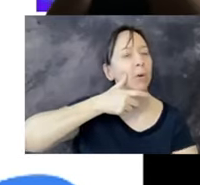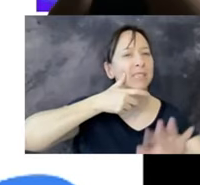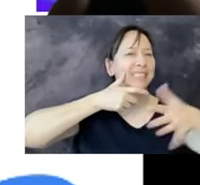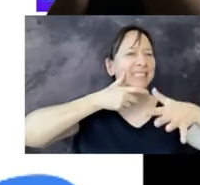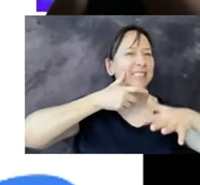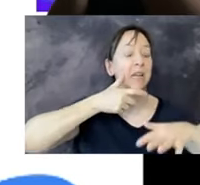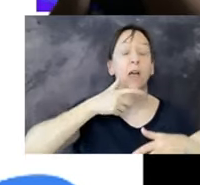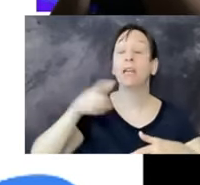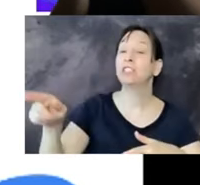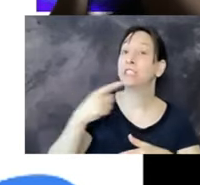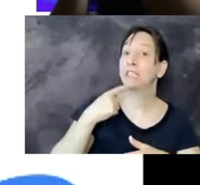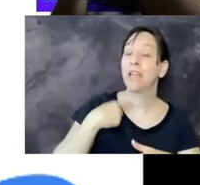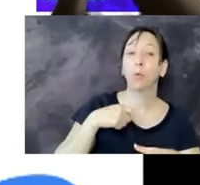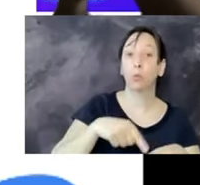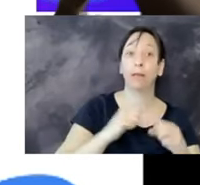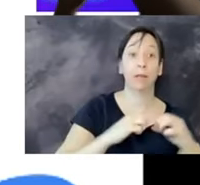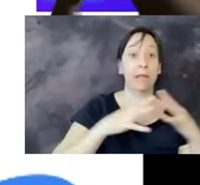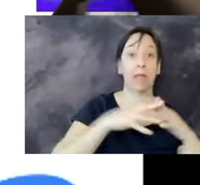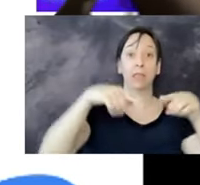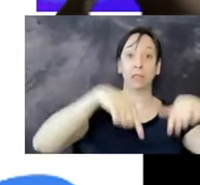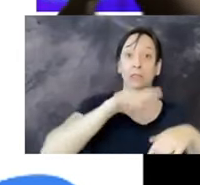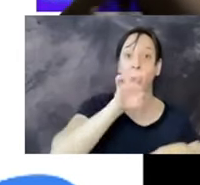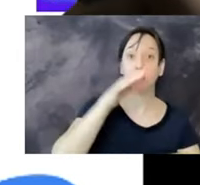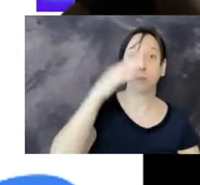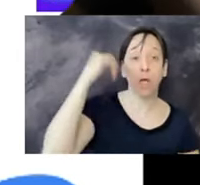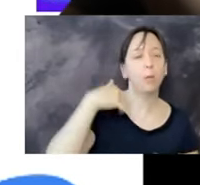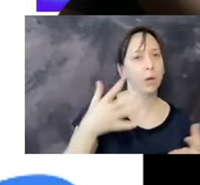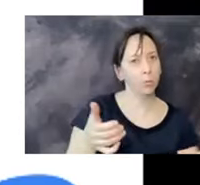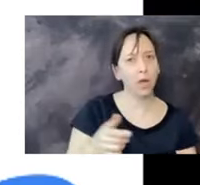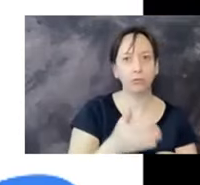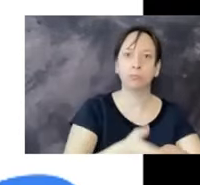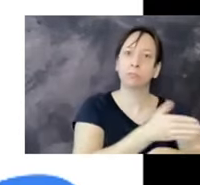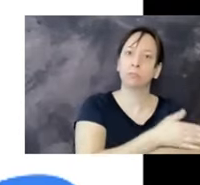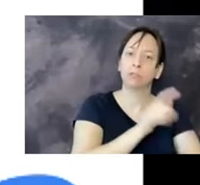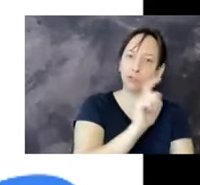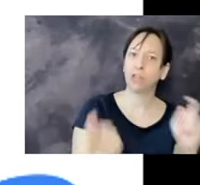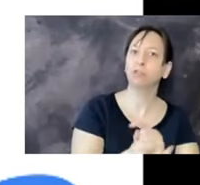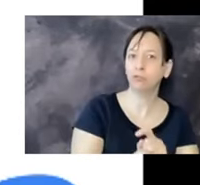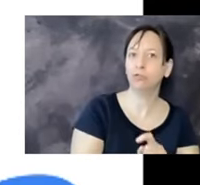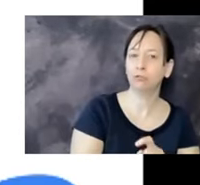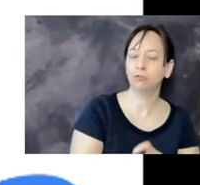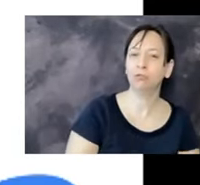created Impact Lab was because we wanted it to change things. That's right.